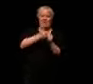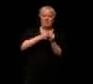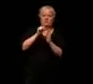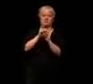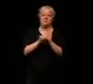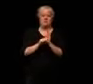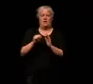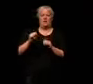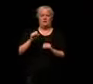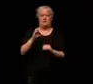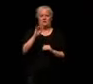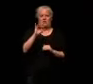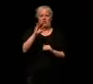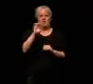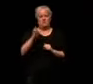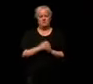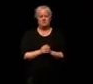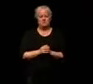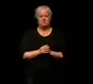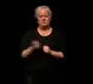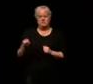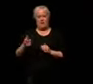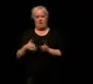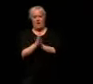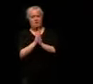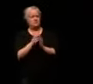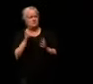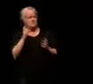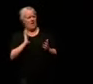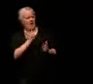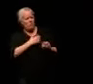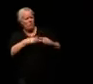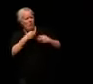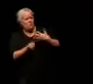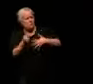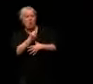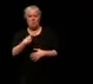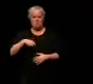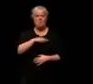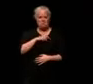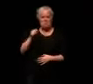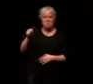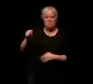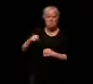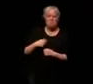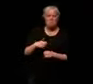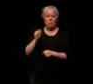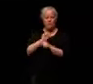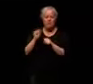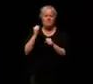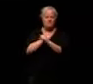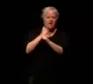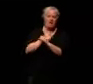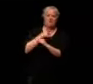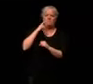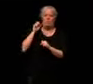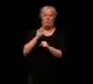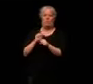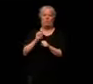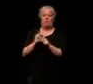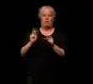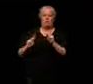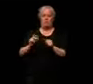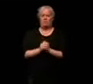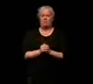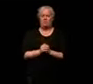their problems. And we have. We fought and won fights for broken people again and again. We won